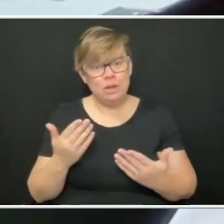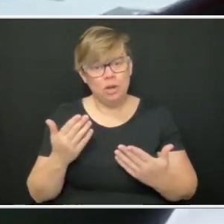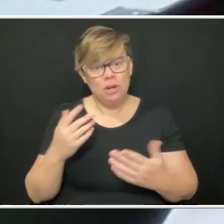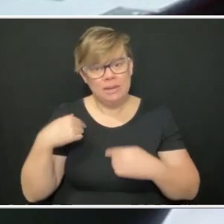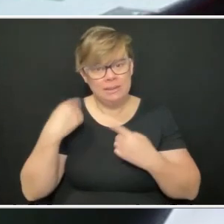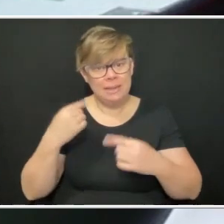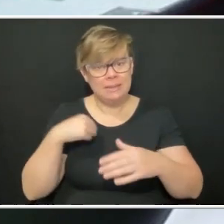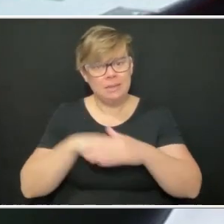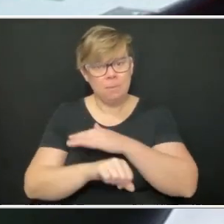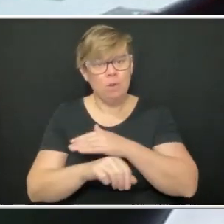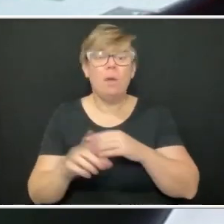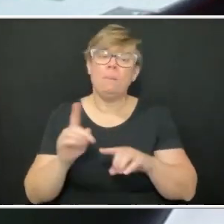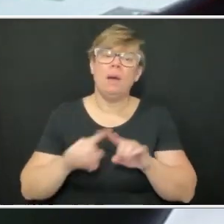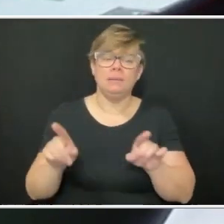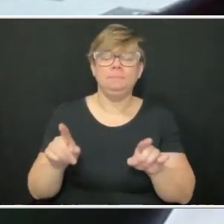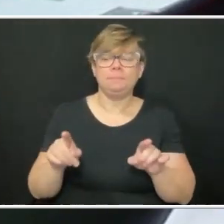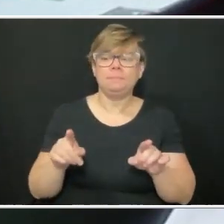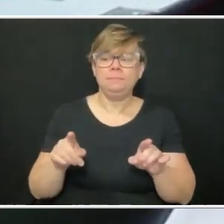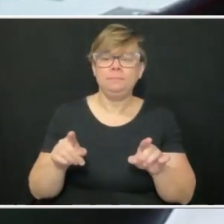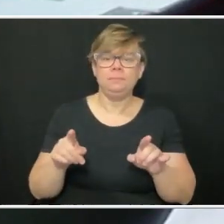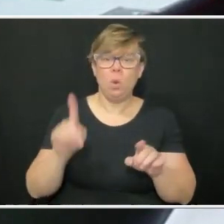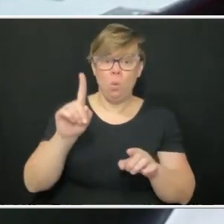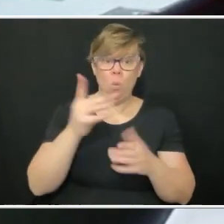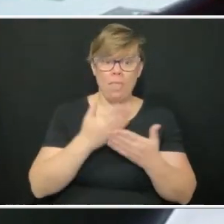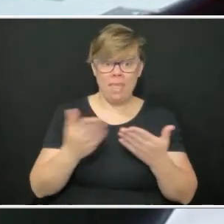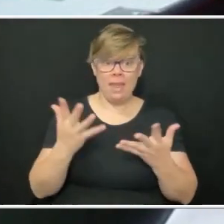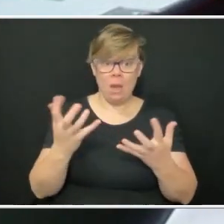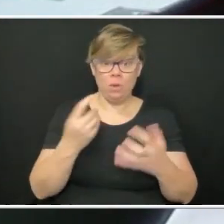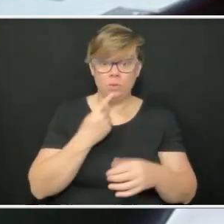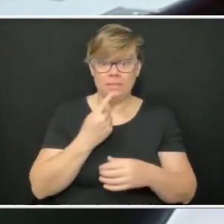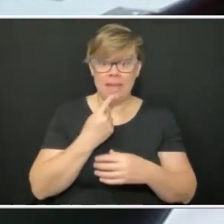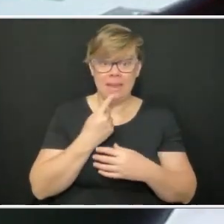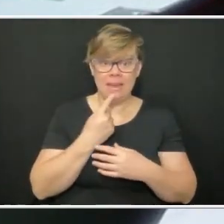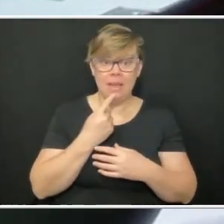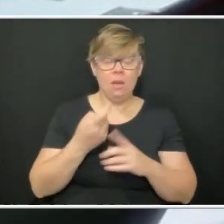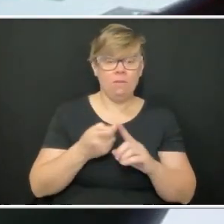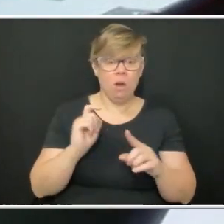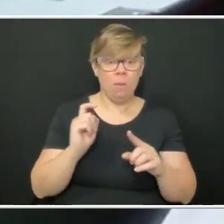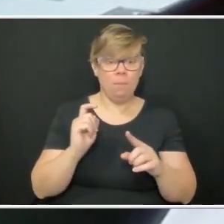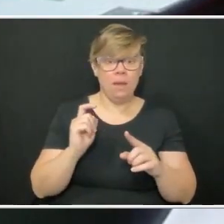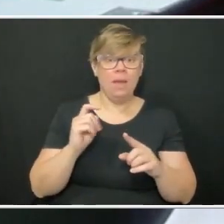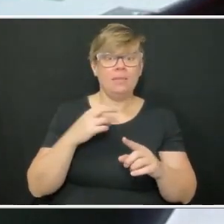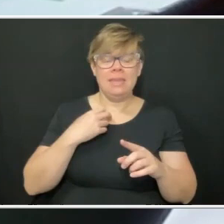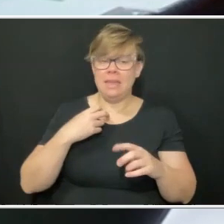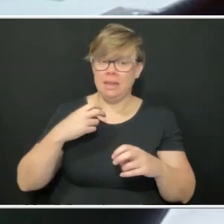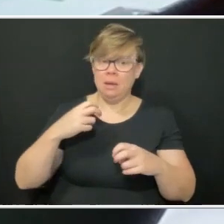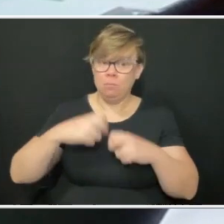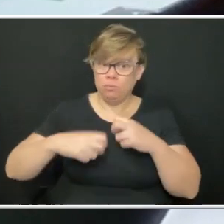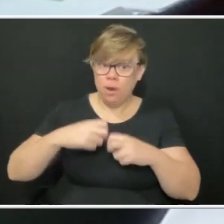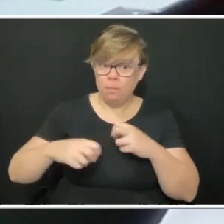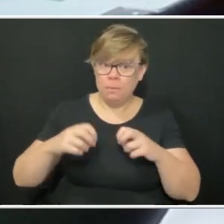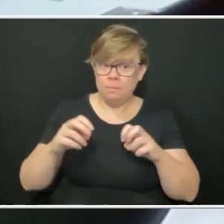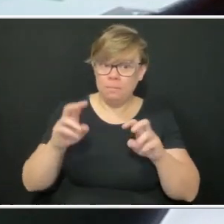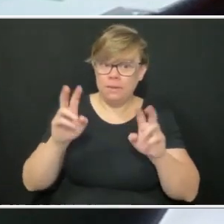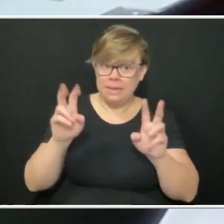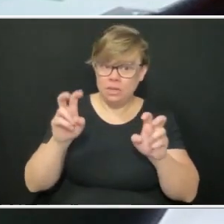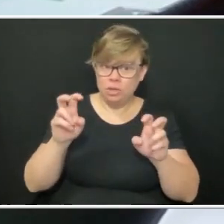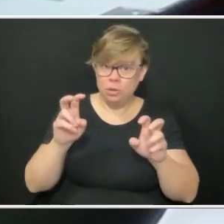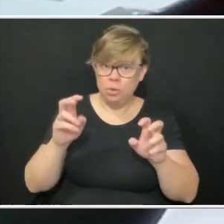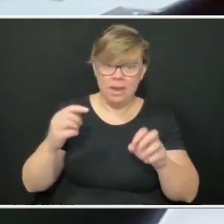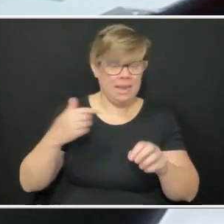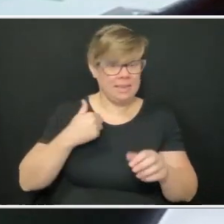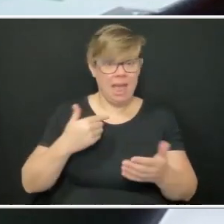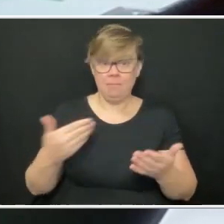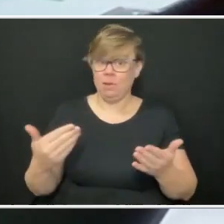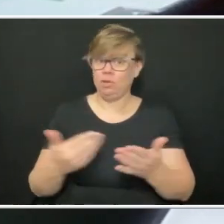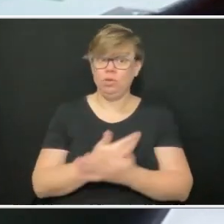his birth. One thing I do want to say from the programmatic standpoint of things is that I'm very new in Kansas